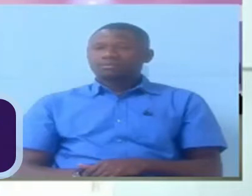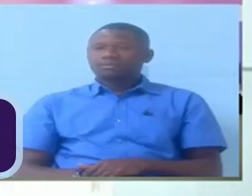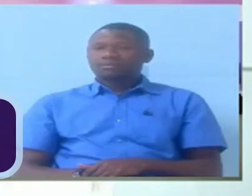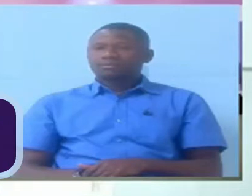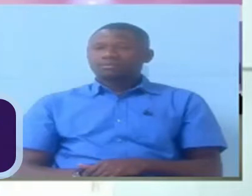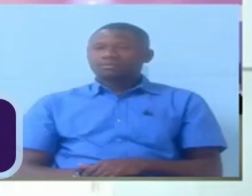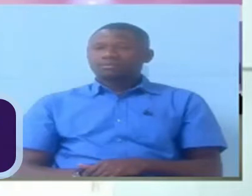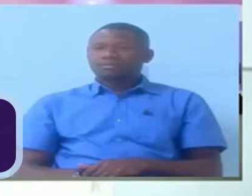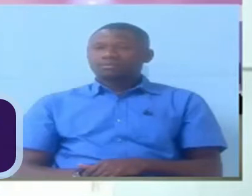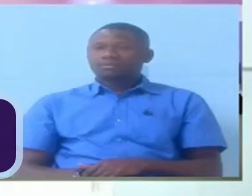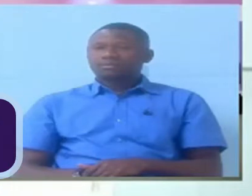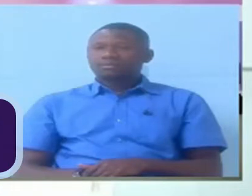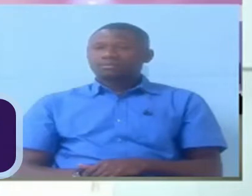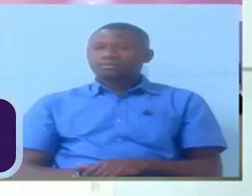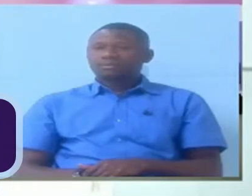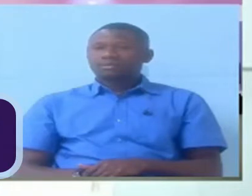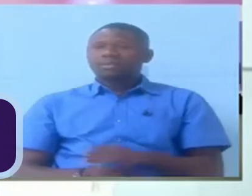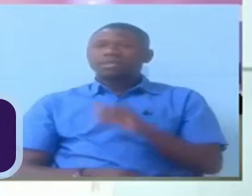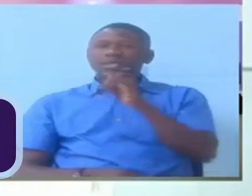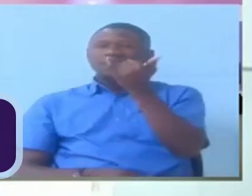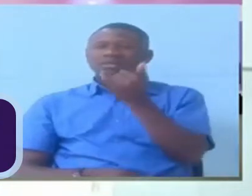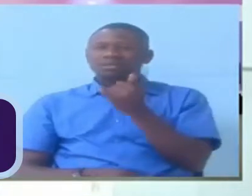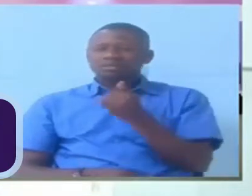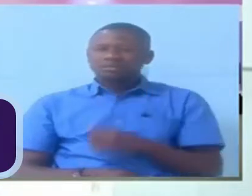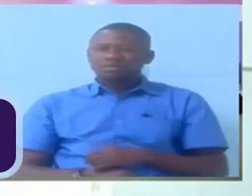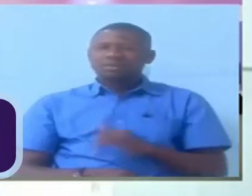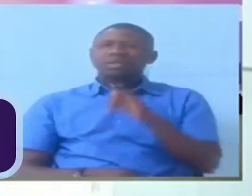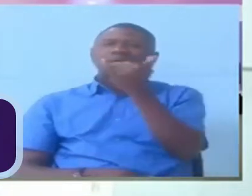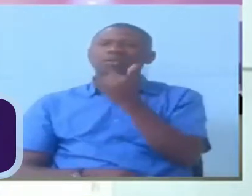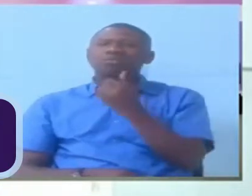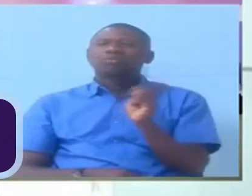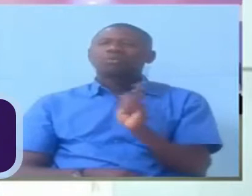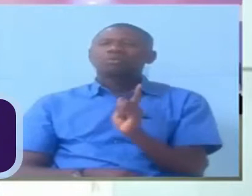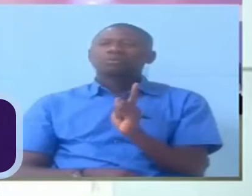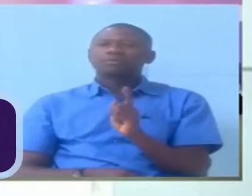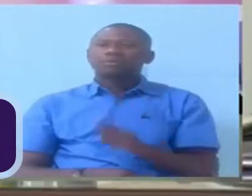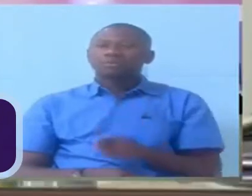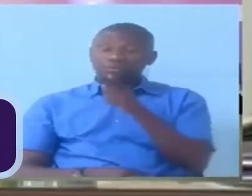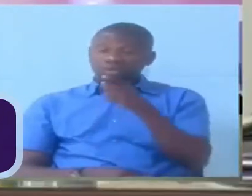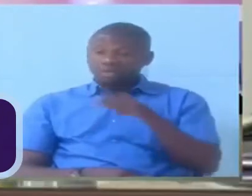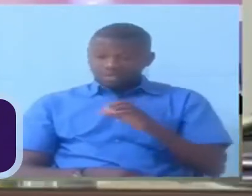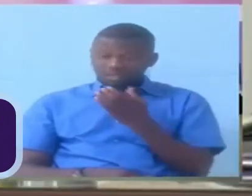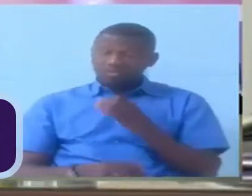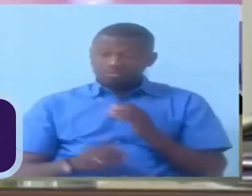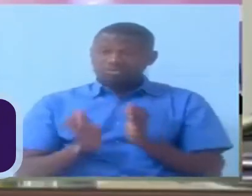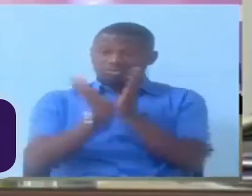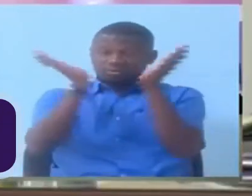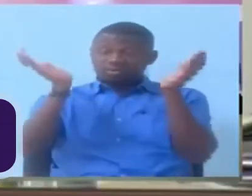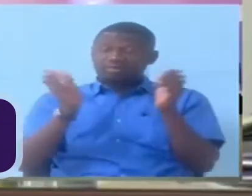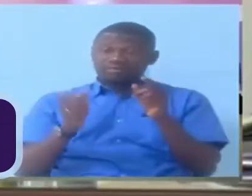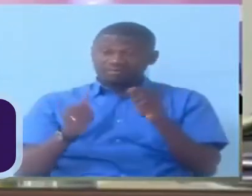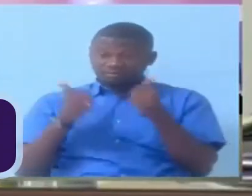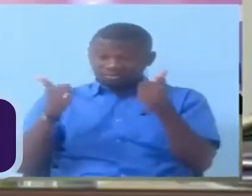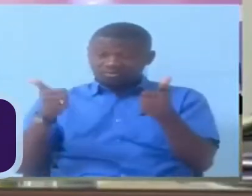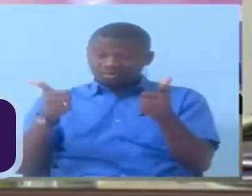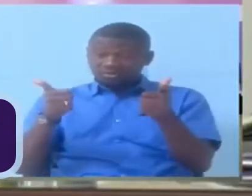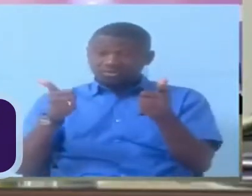You would agree with me that a good number of the officer corps in the army did not have the minimum academic